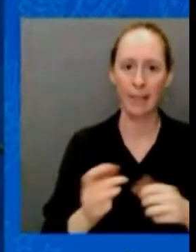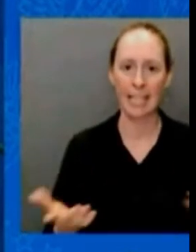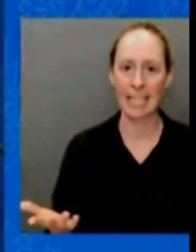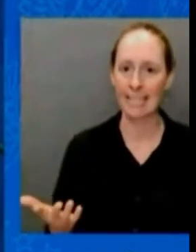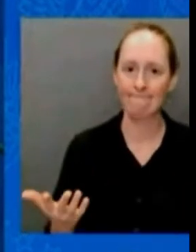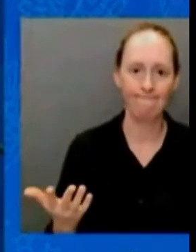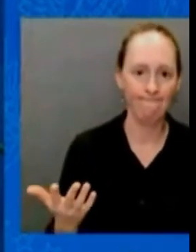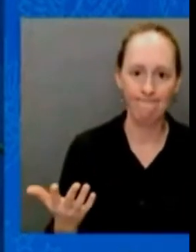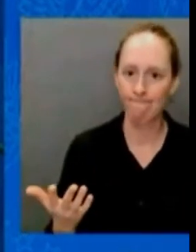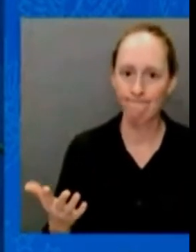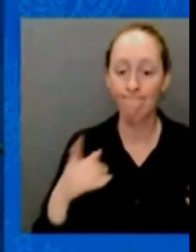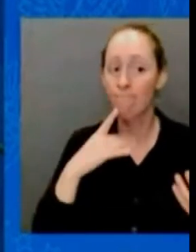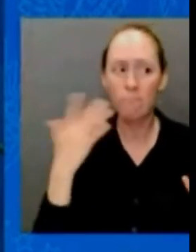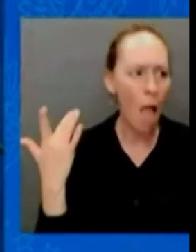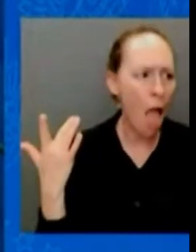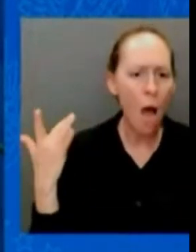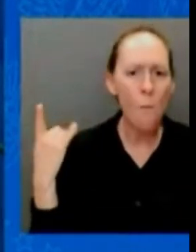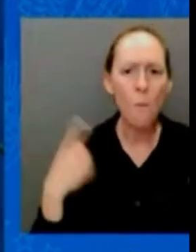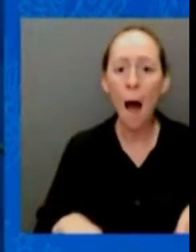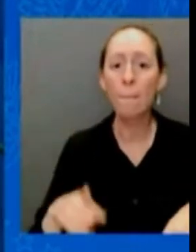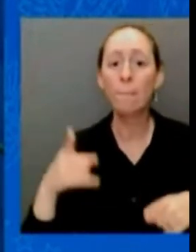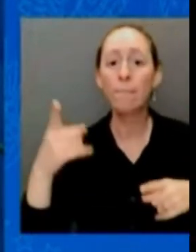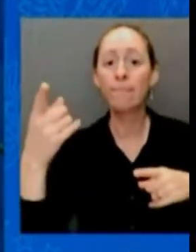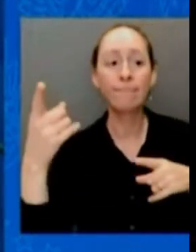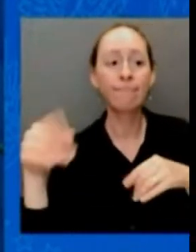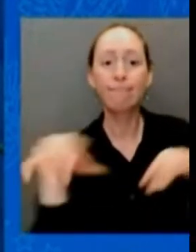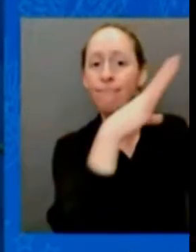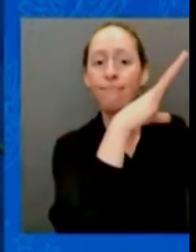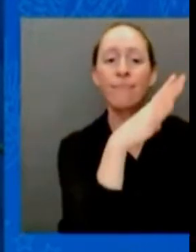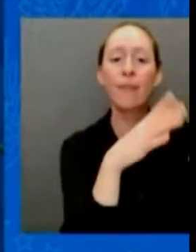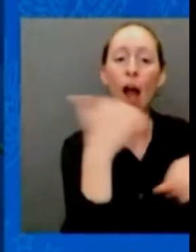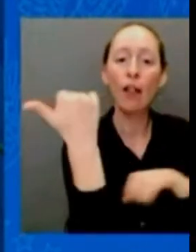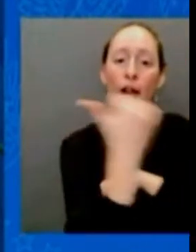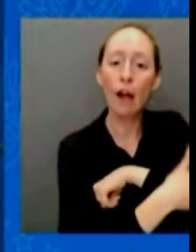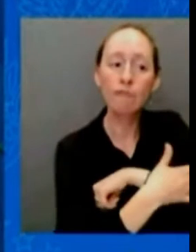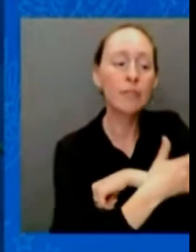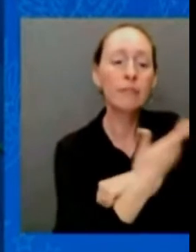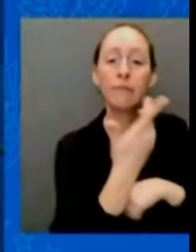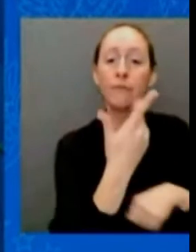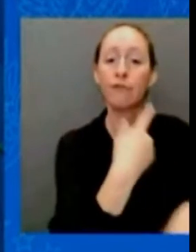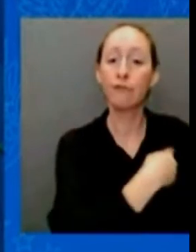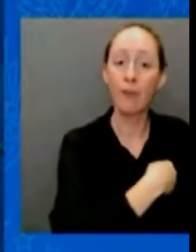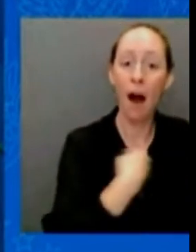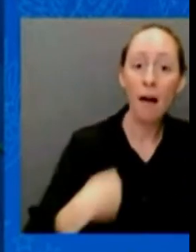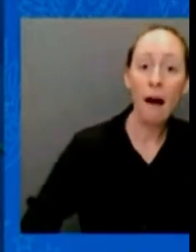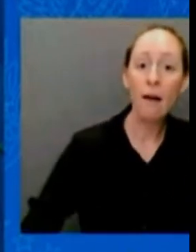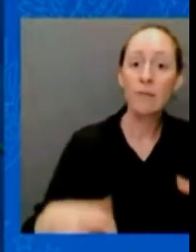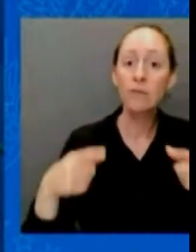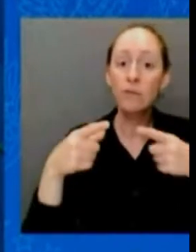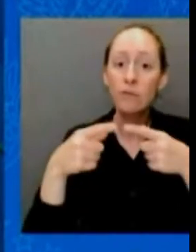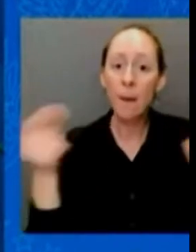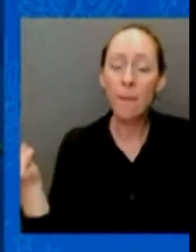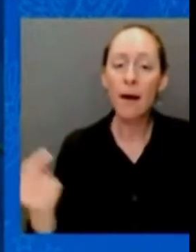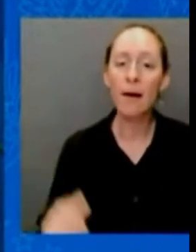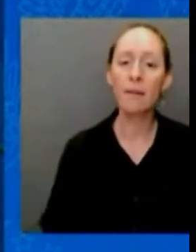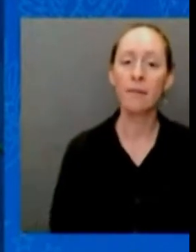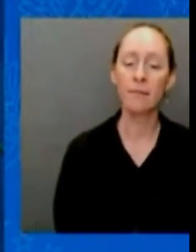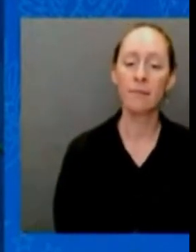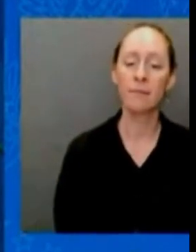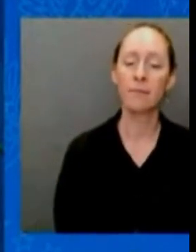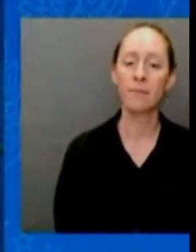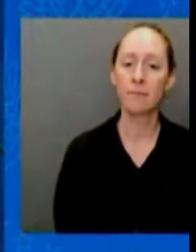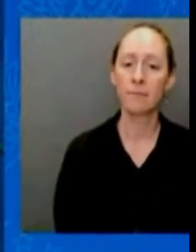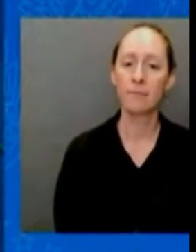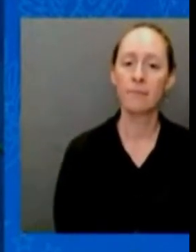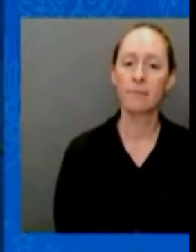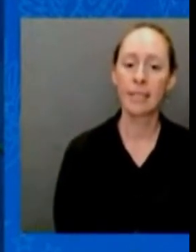the Southwest. The phrase in my community was, last one out the door, turn out the lights. That's what we told